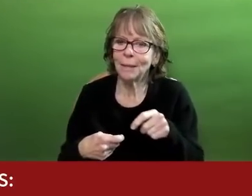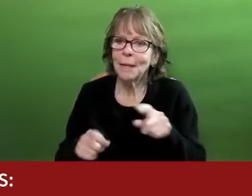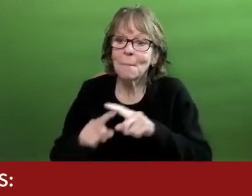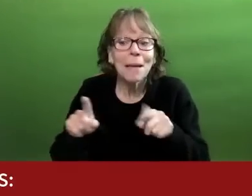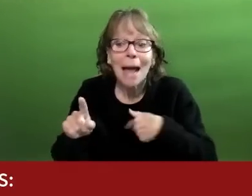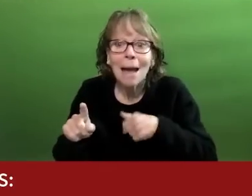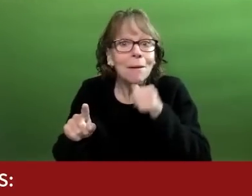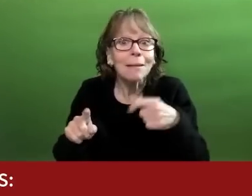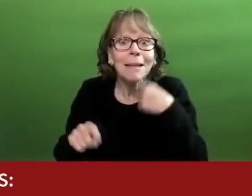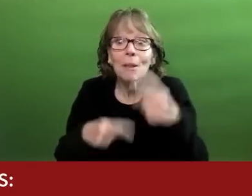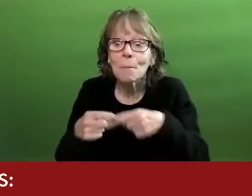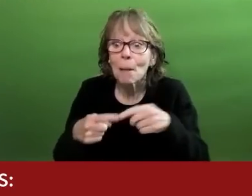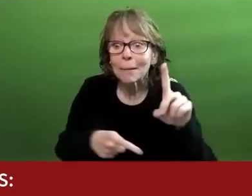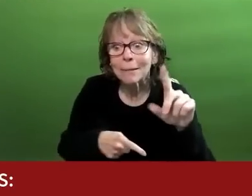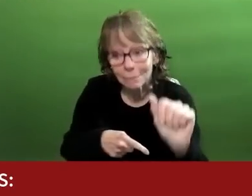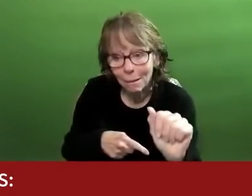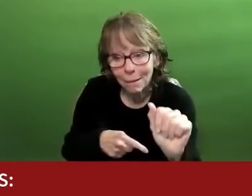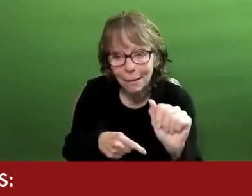component. Next slide.